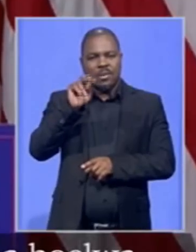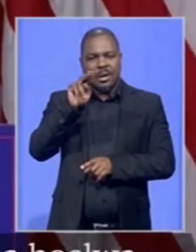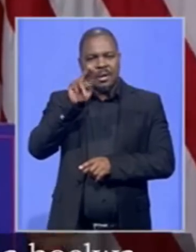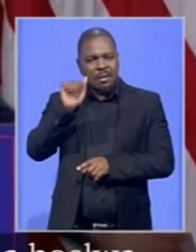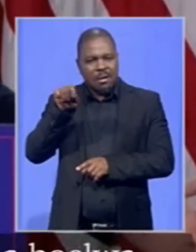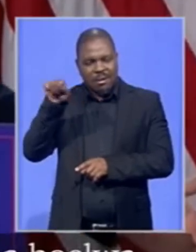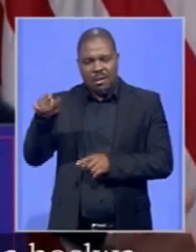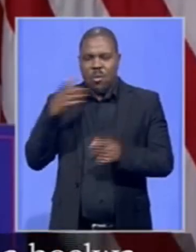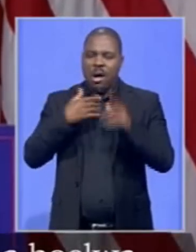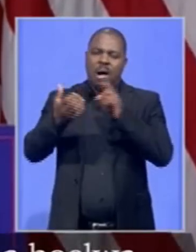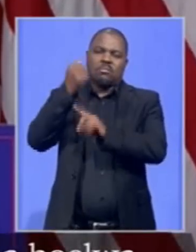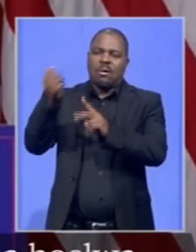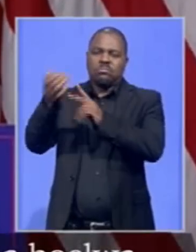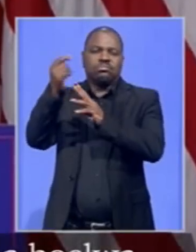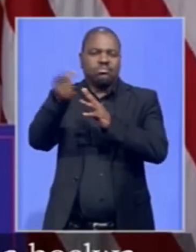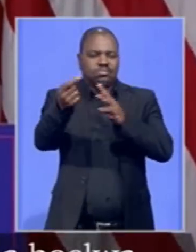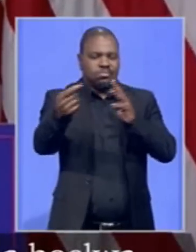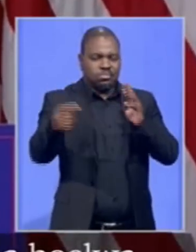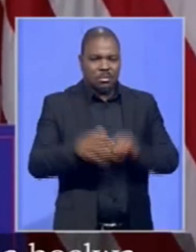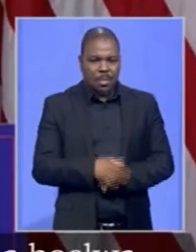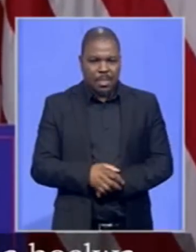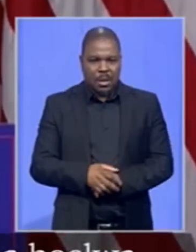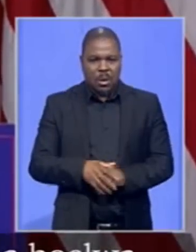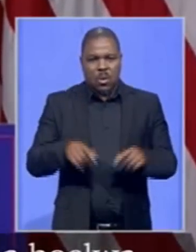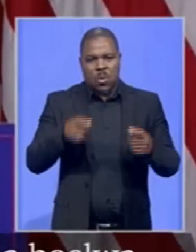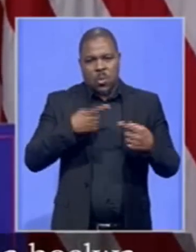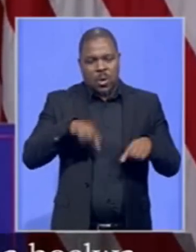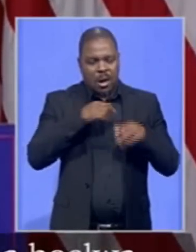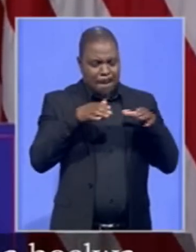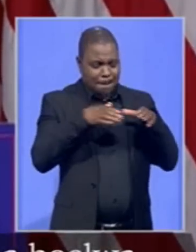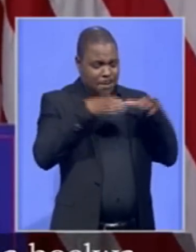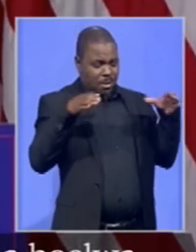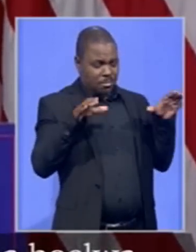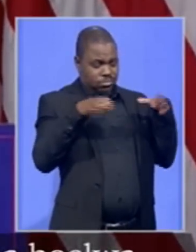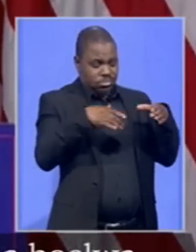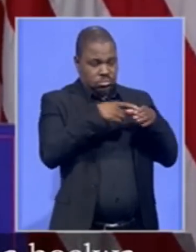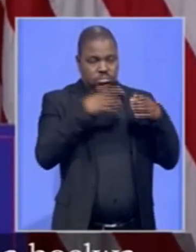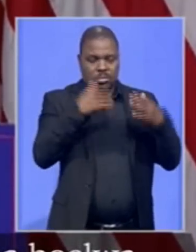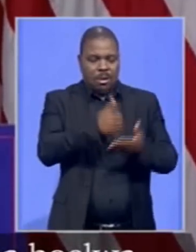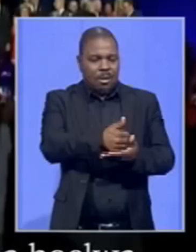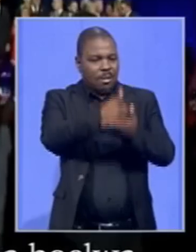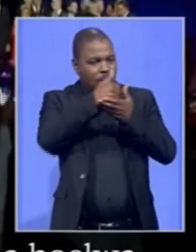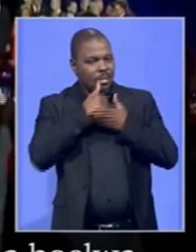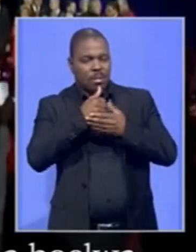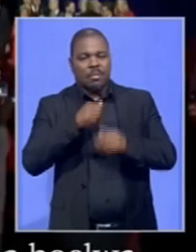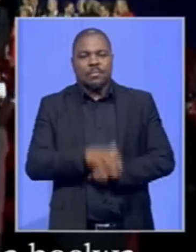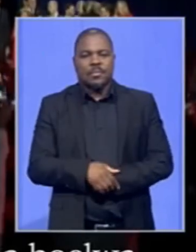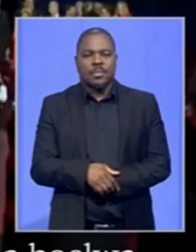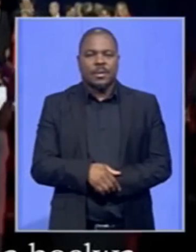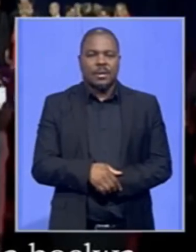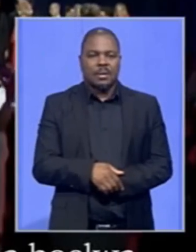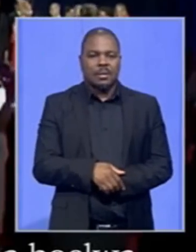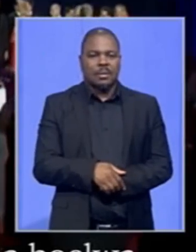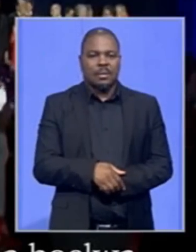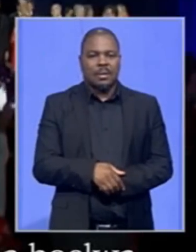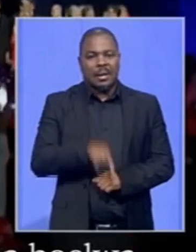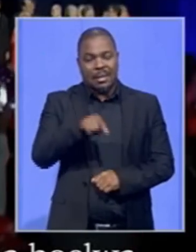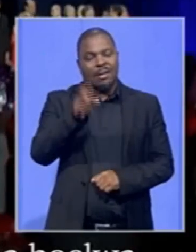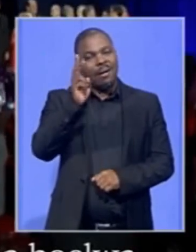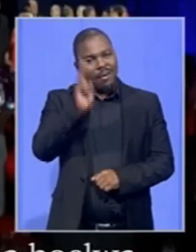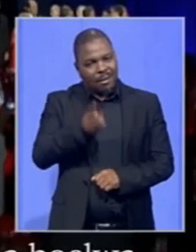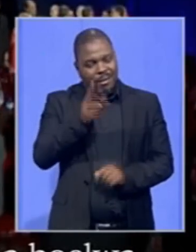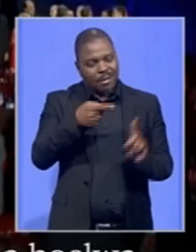all won by the MAGA movement. They helped so much. Ye ke kgato e nngwe ya leboelela